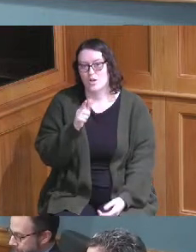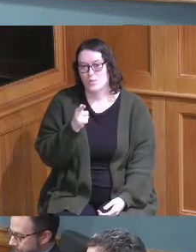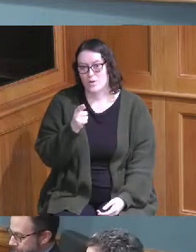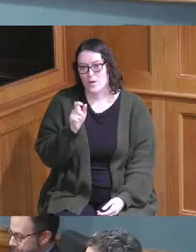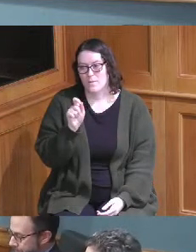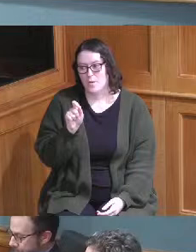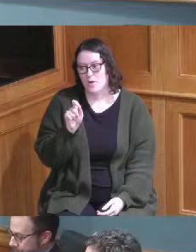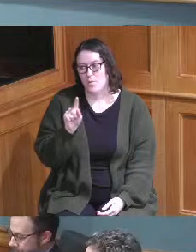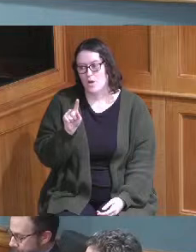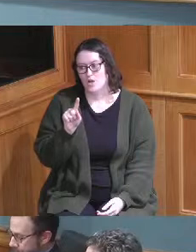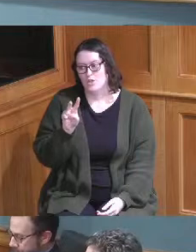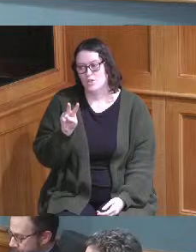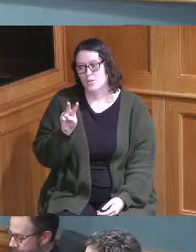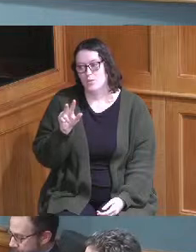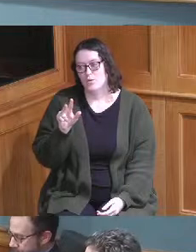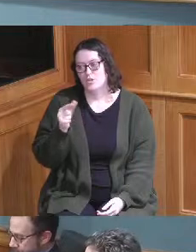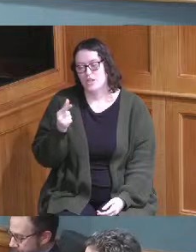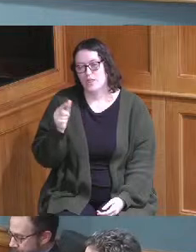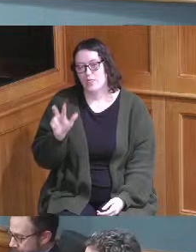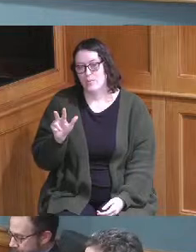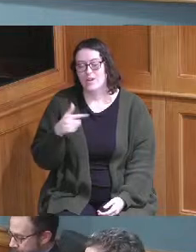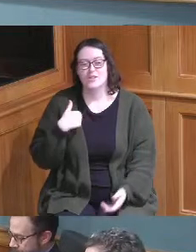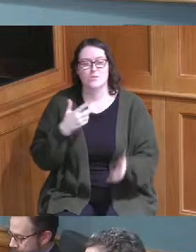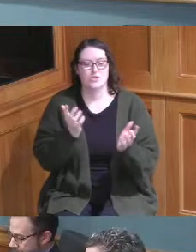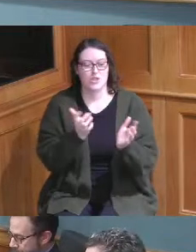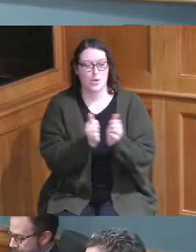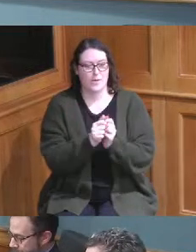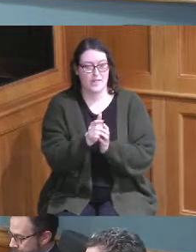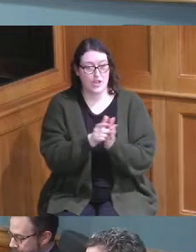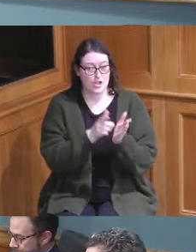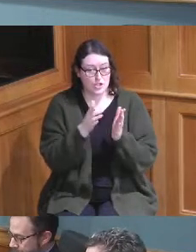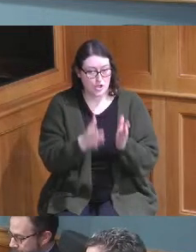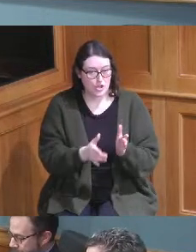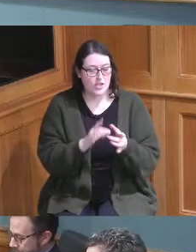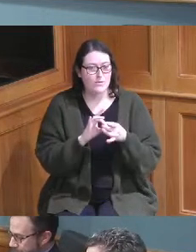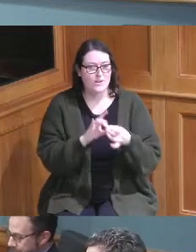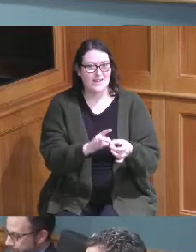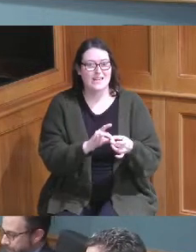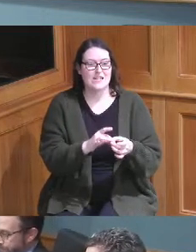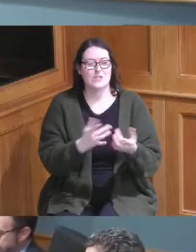121.22G3, to conduct a conference with an attorney for the public body concerning the subject of pending or